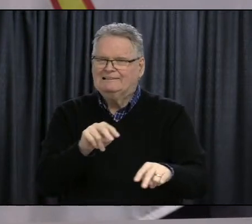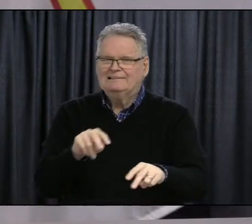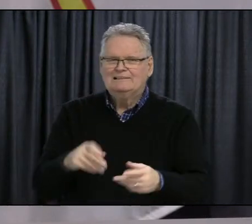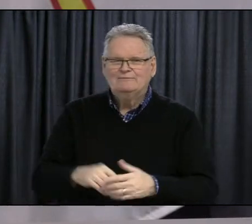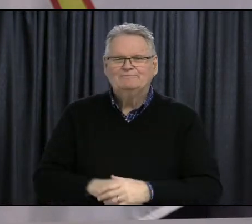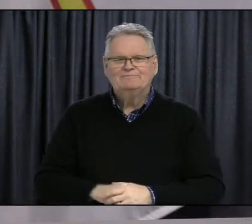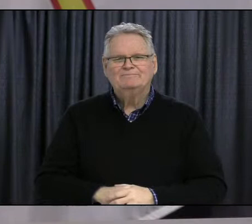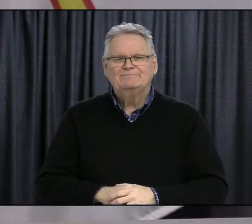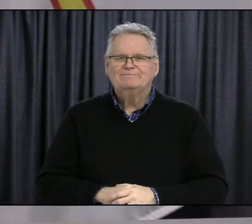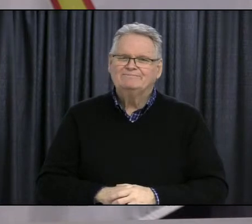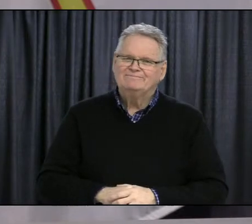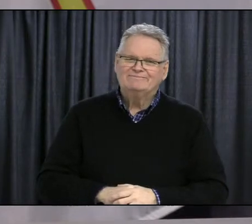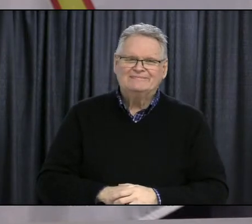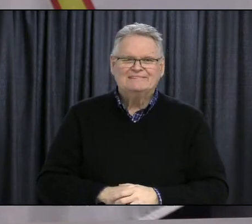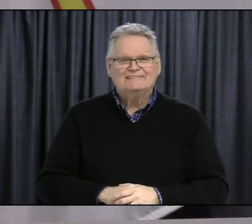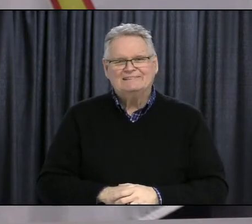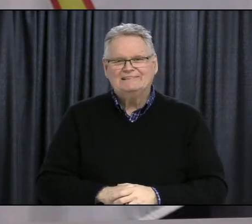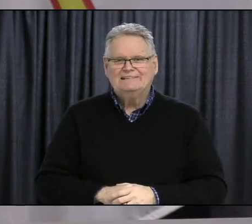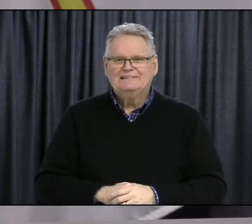this